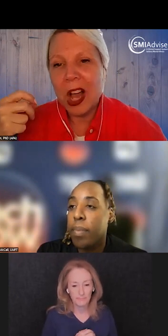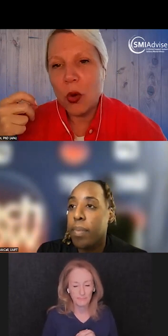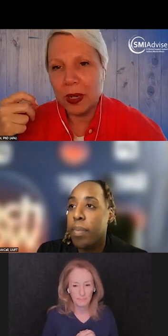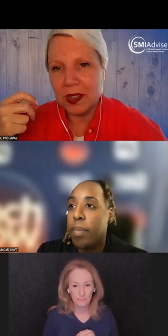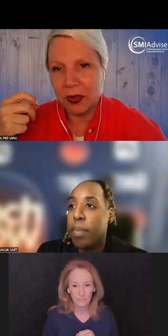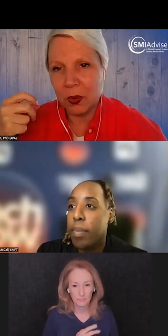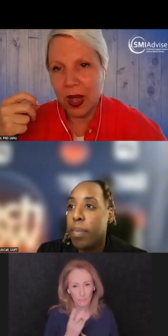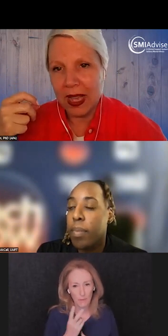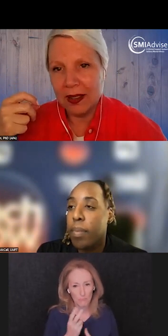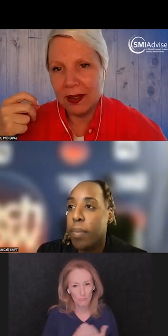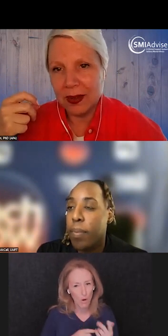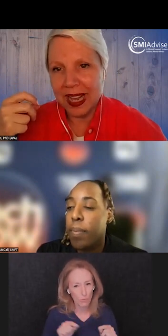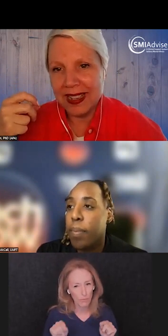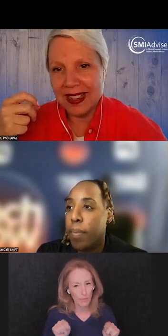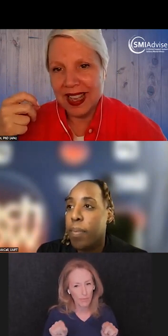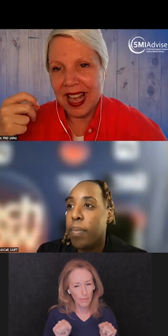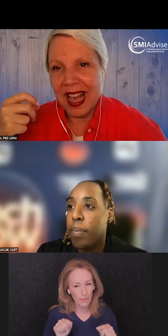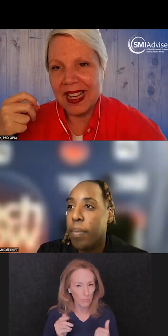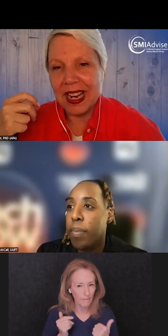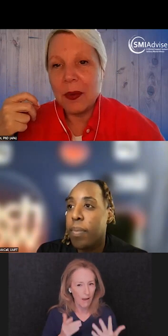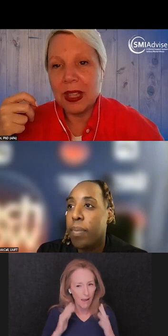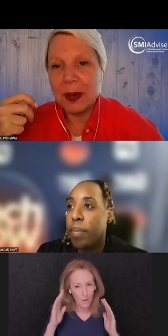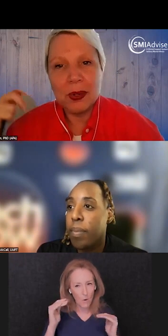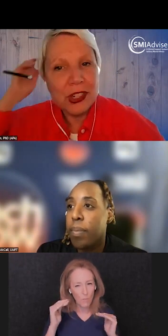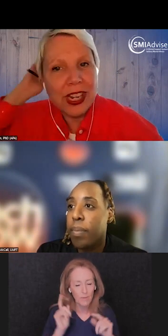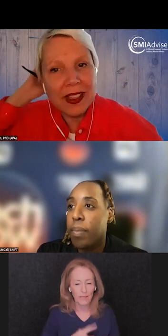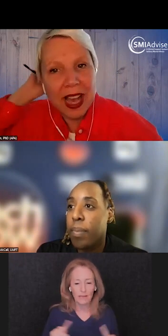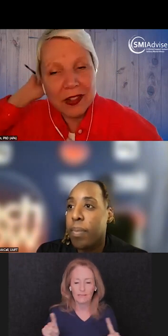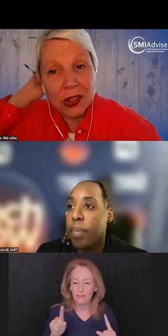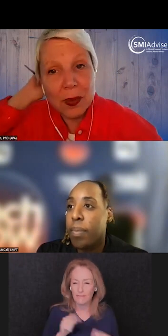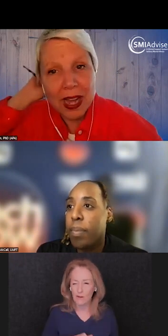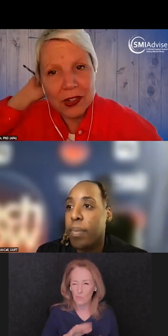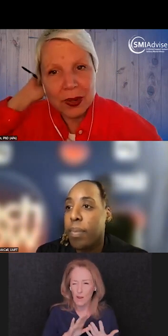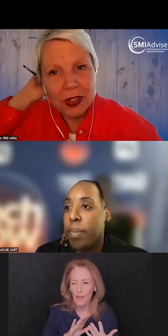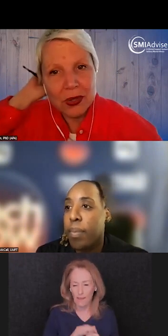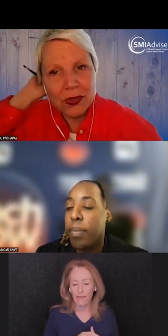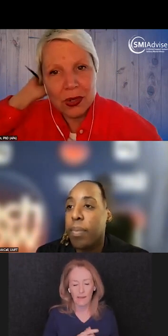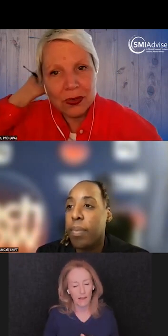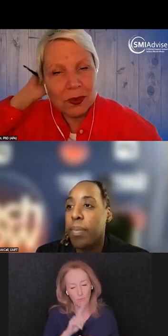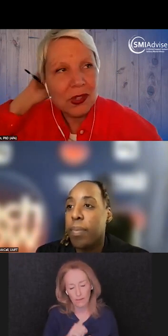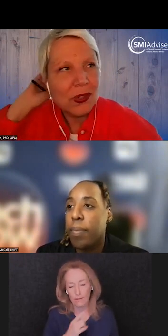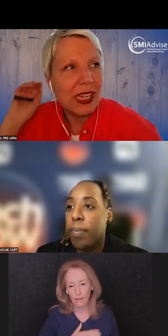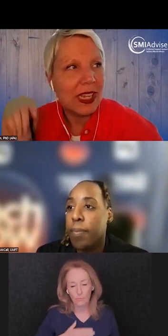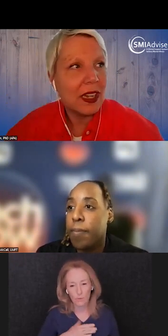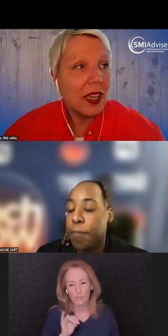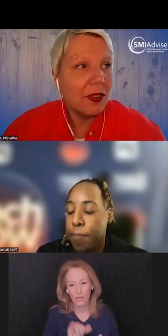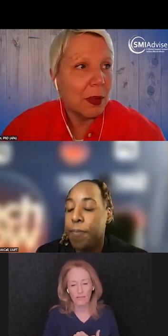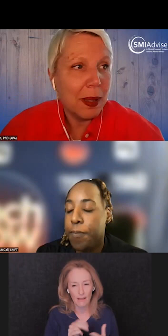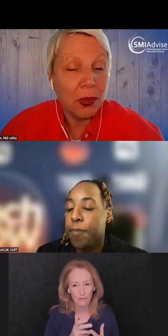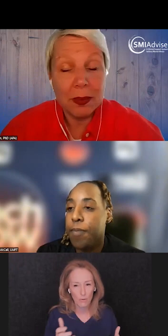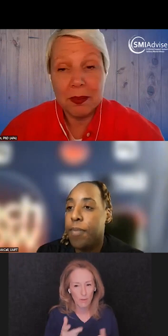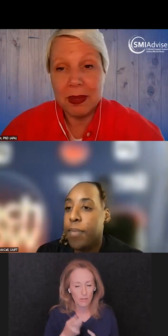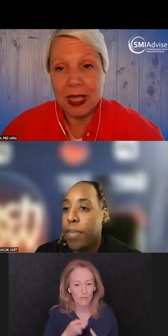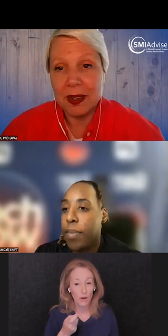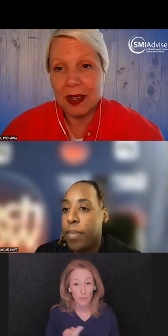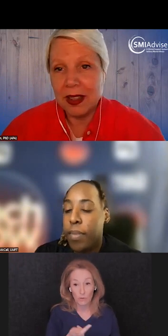both bring hope in a different way, right? And I really appreciate that so much from the two of you and from Susie and from the